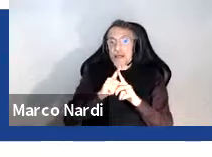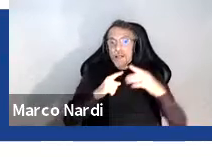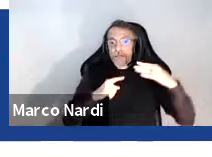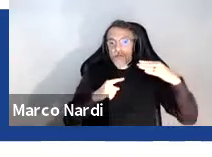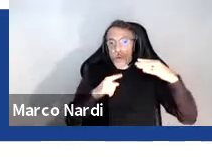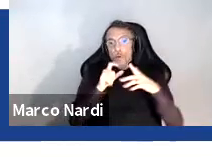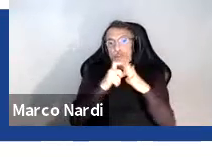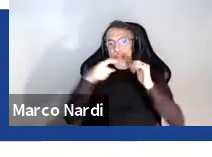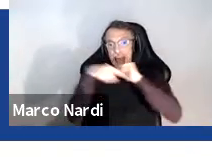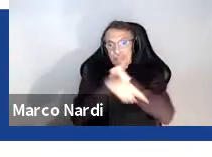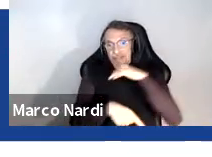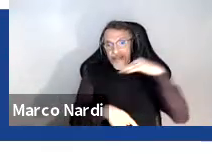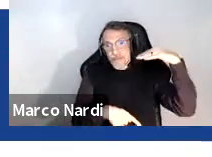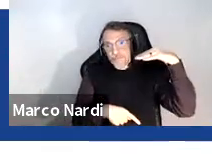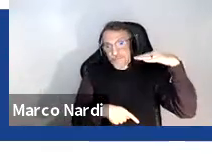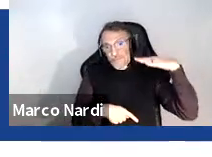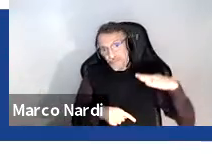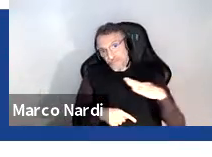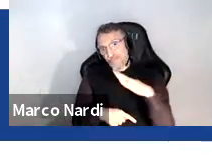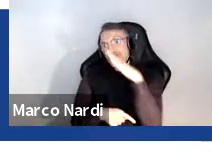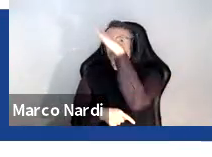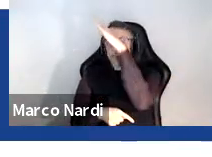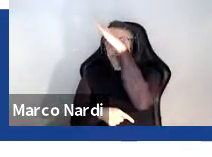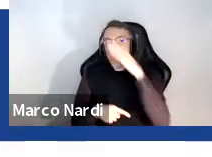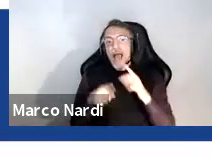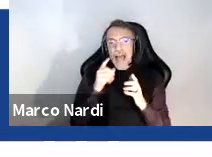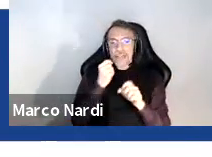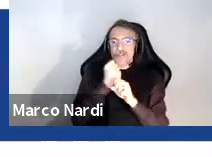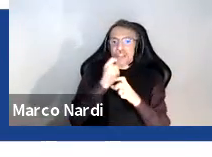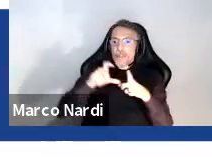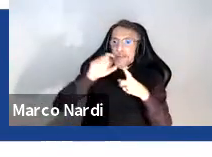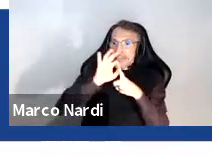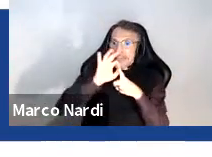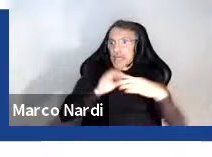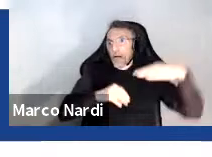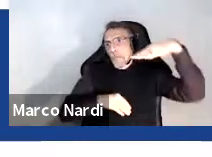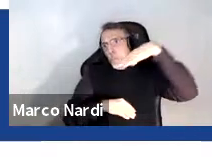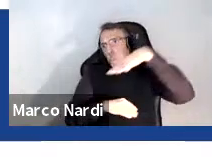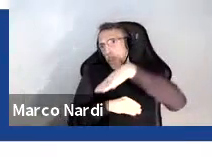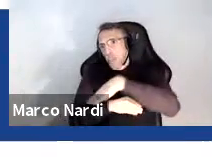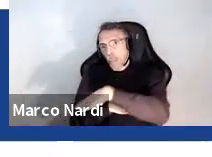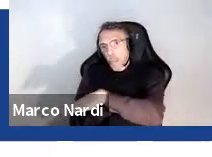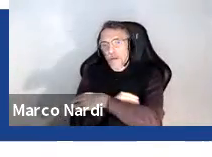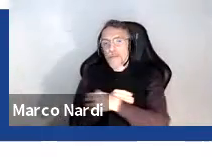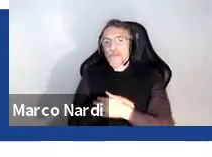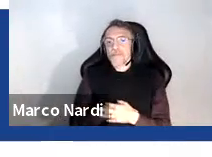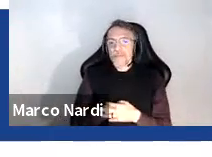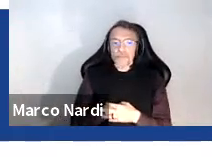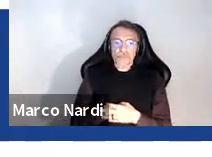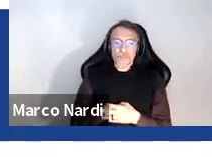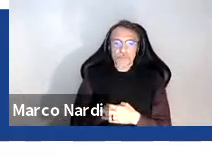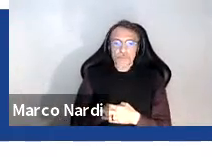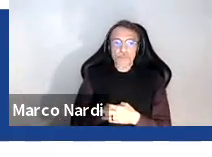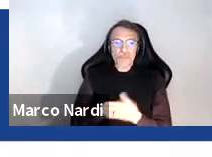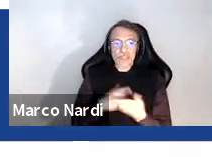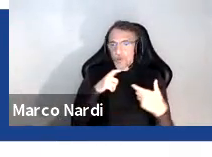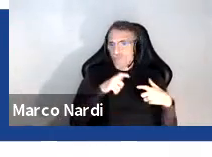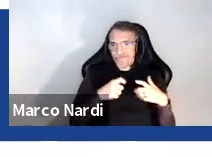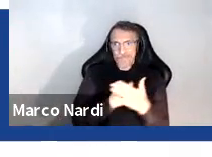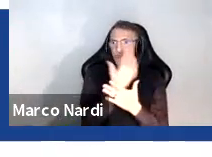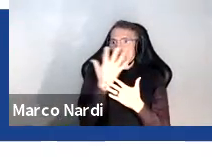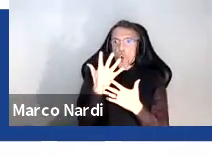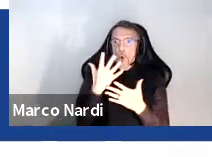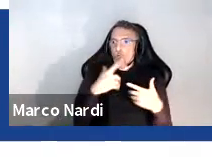increase in debt. Okay, more debt, less growth. This is clearly unsustainable. Where